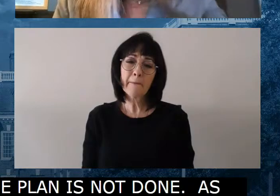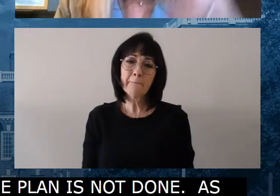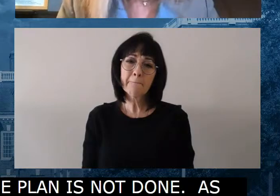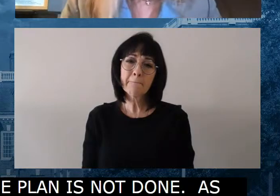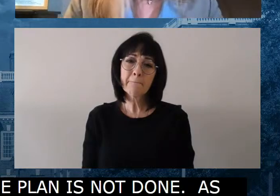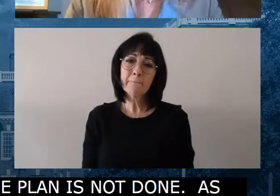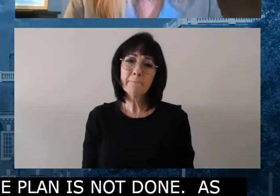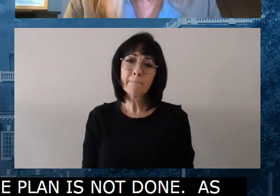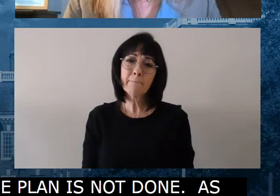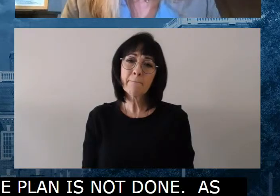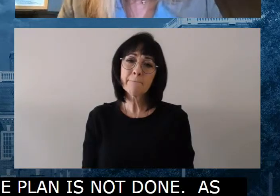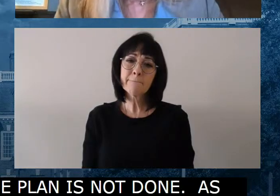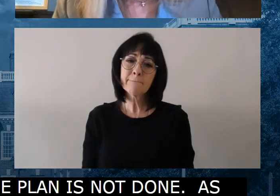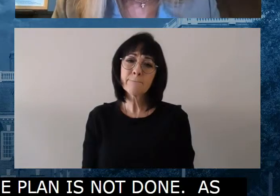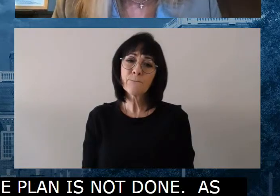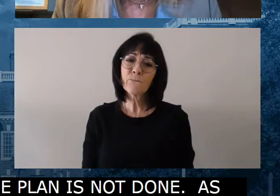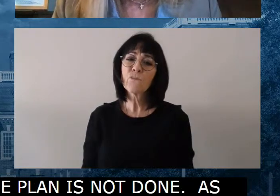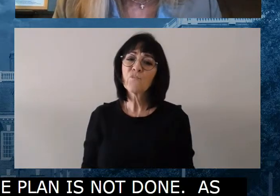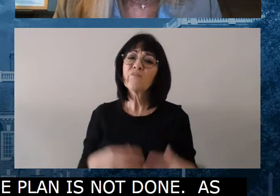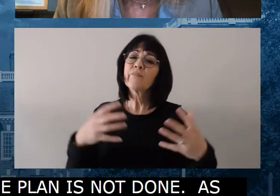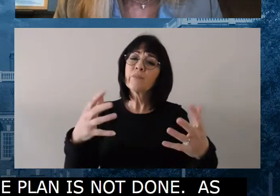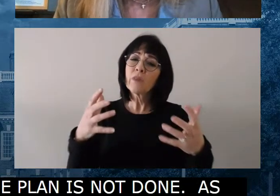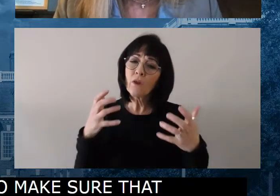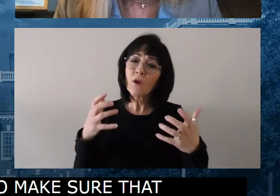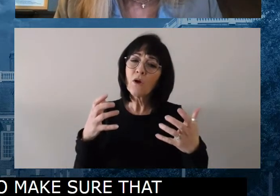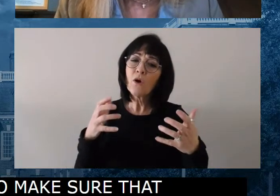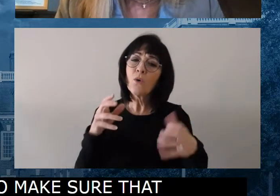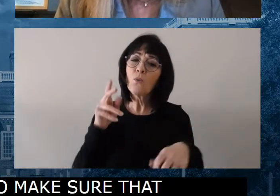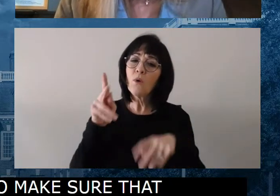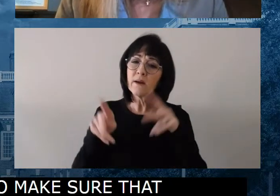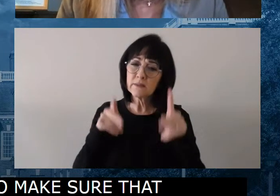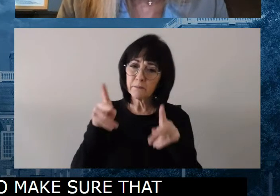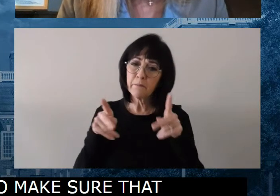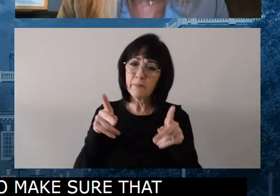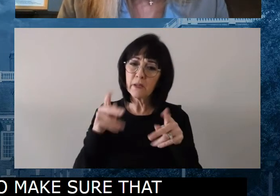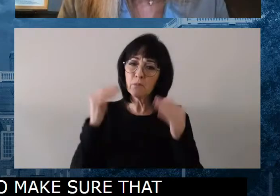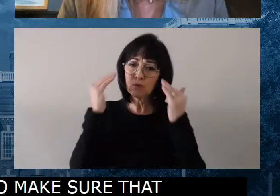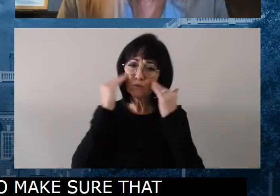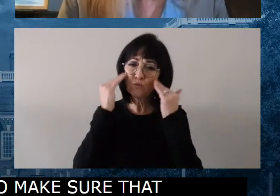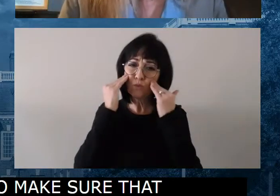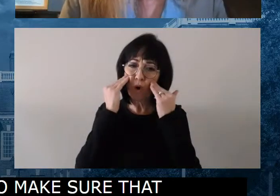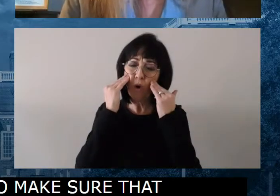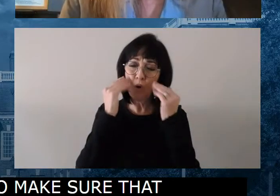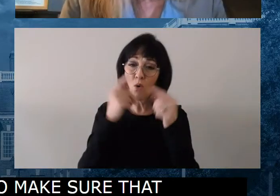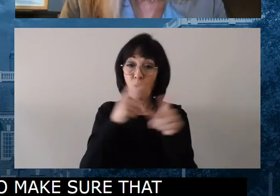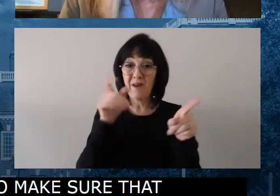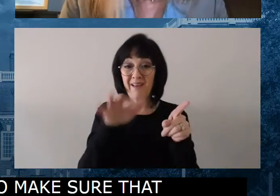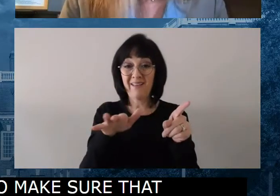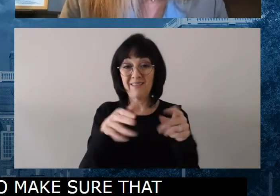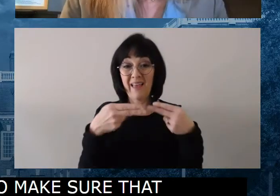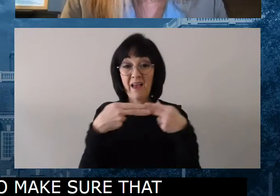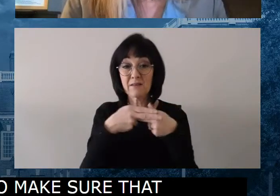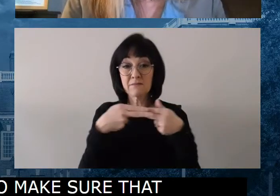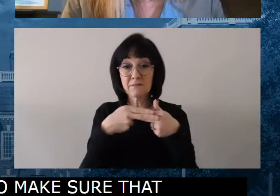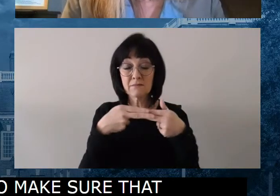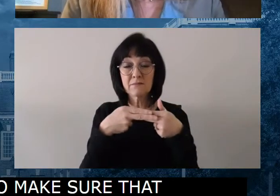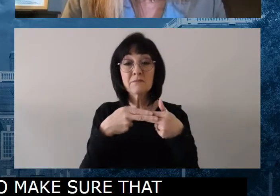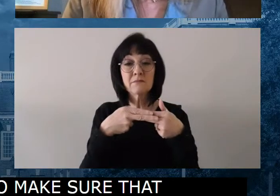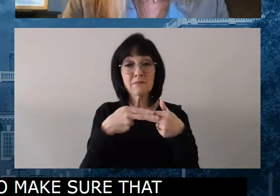individuals also on the previous slide are aware that medical